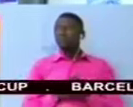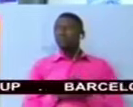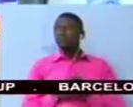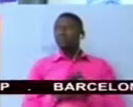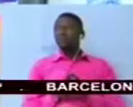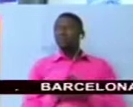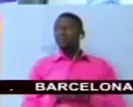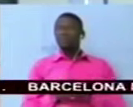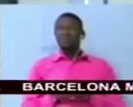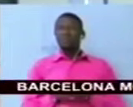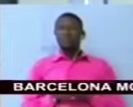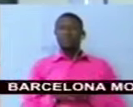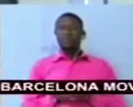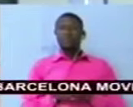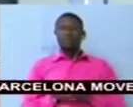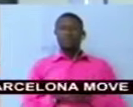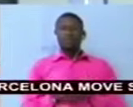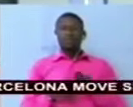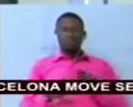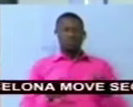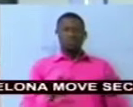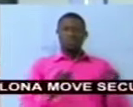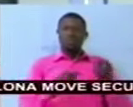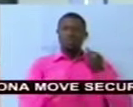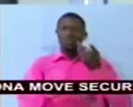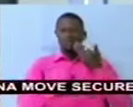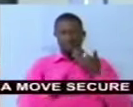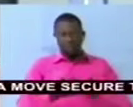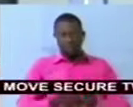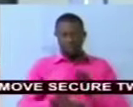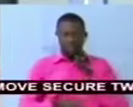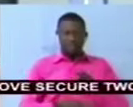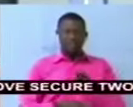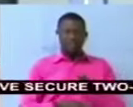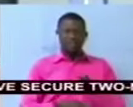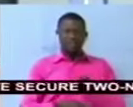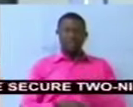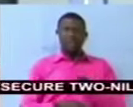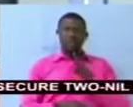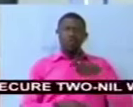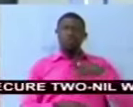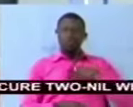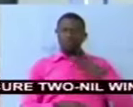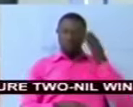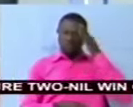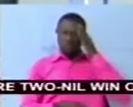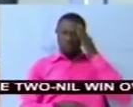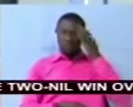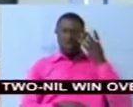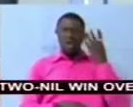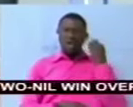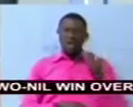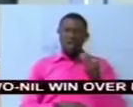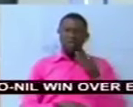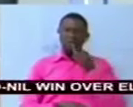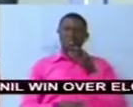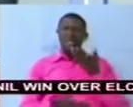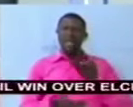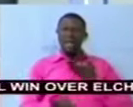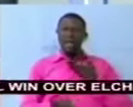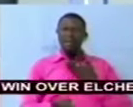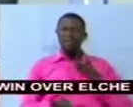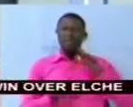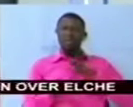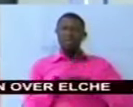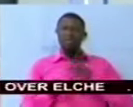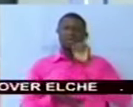Mike. To conclude this, let us know what impact it had on your family and your businesses